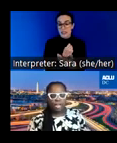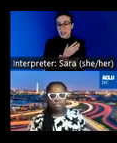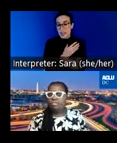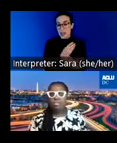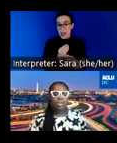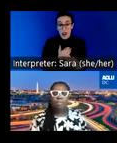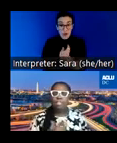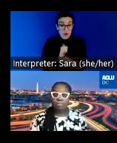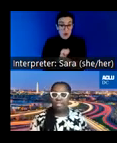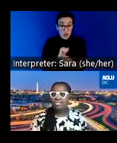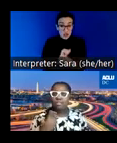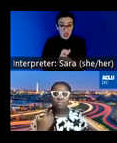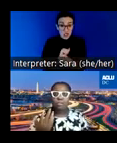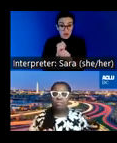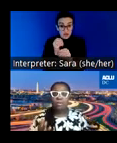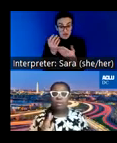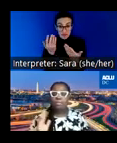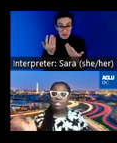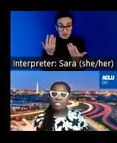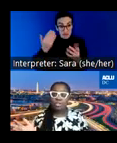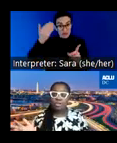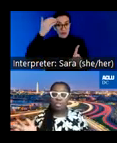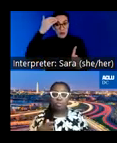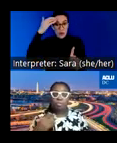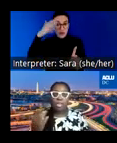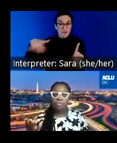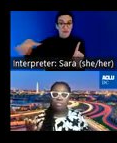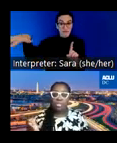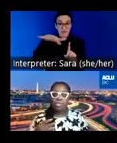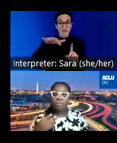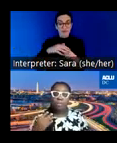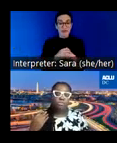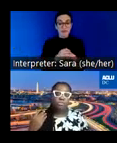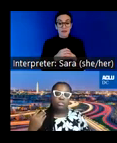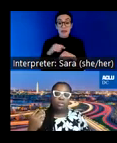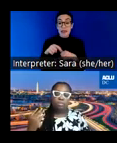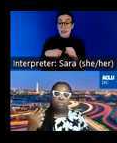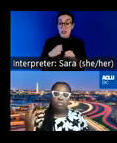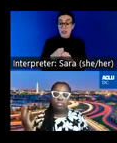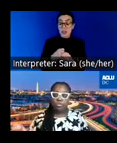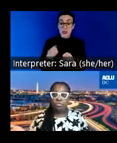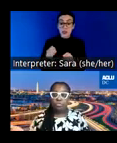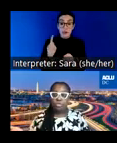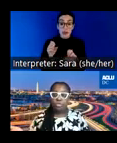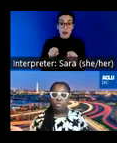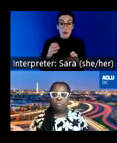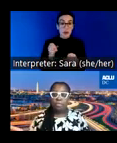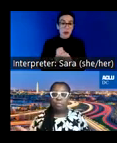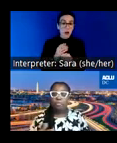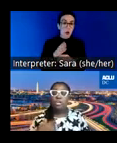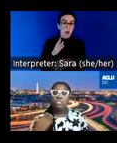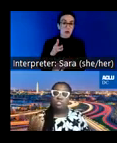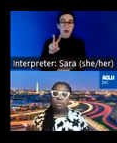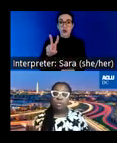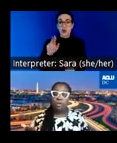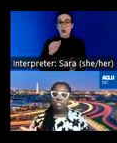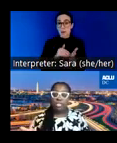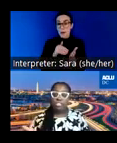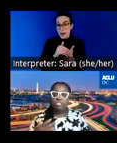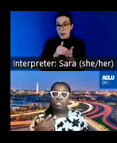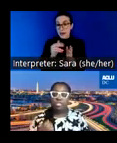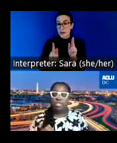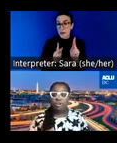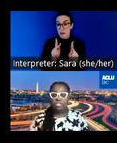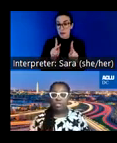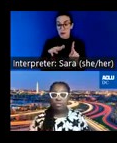work out in the press. We've this year alone, we've been able to get about over 2 million people just across the